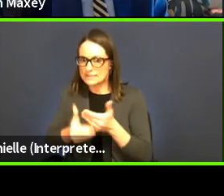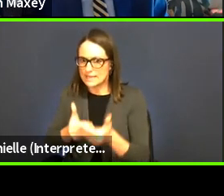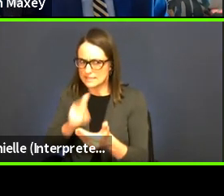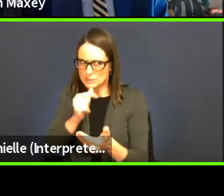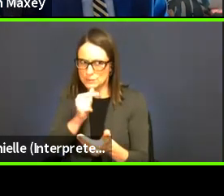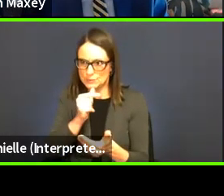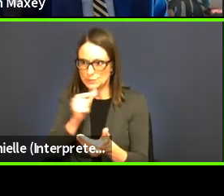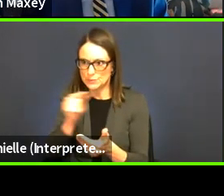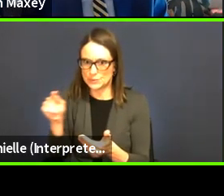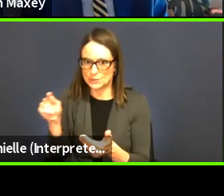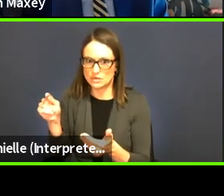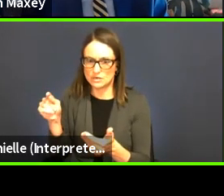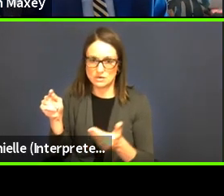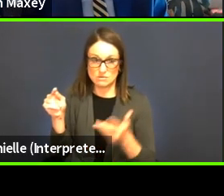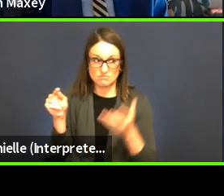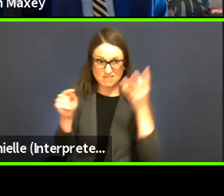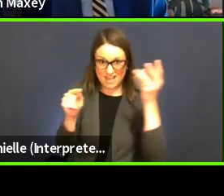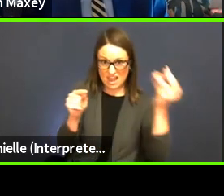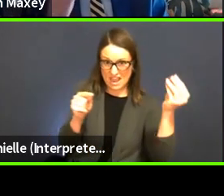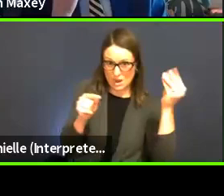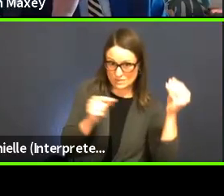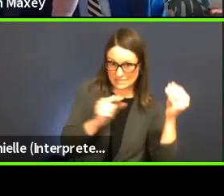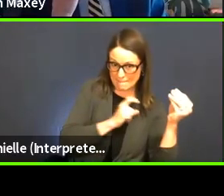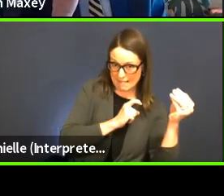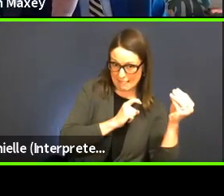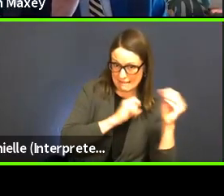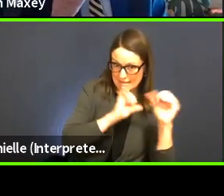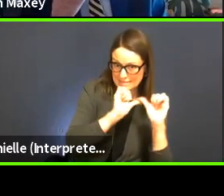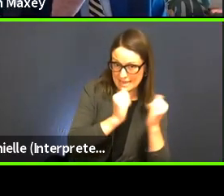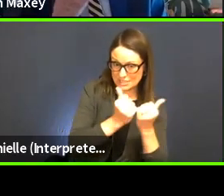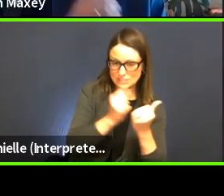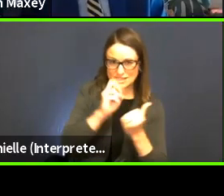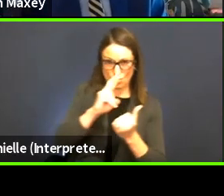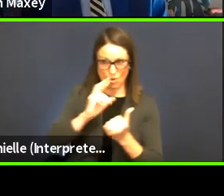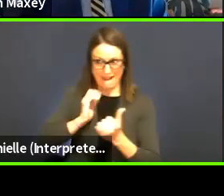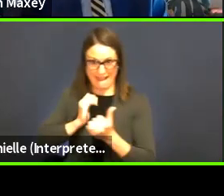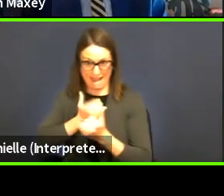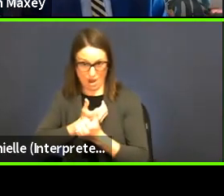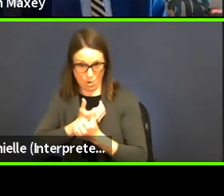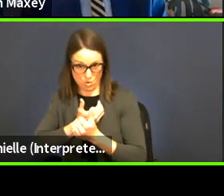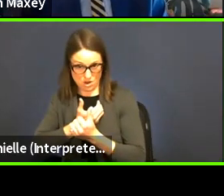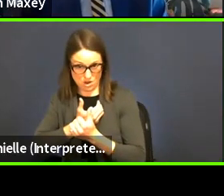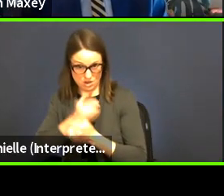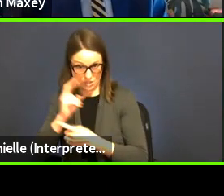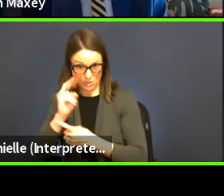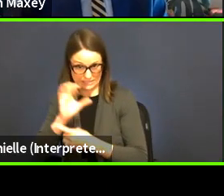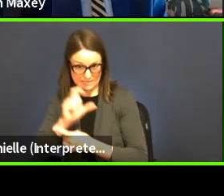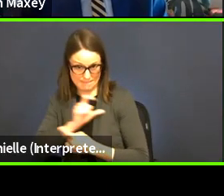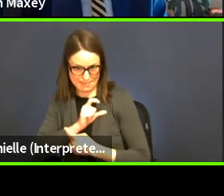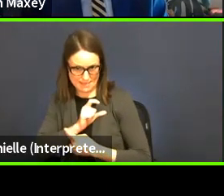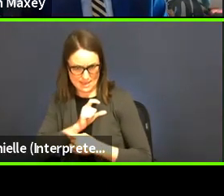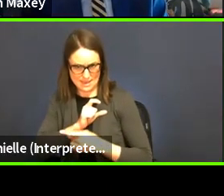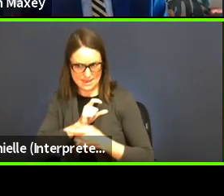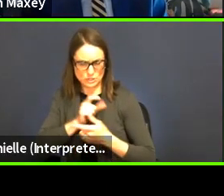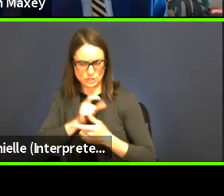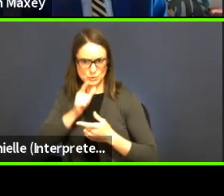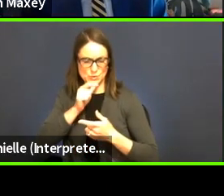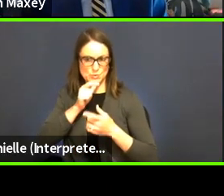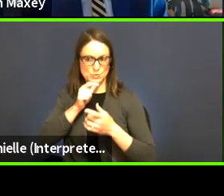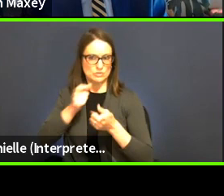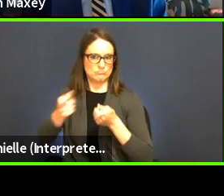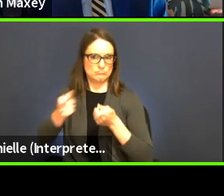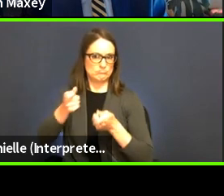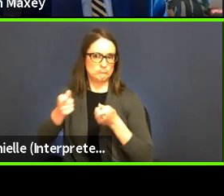You know, is it the outside police agency? Is it our campus police that are in charge of the combined